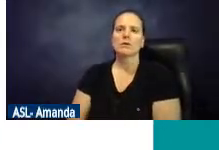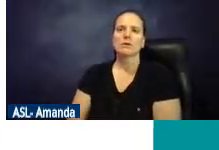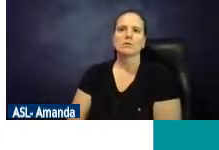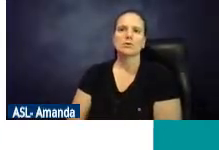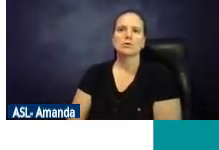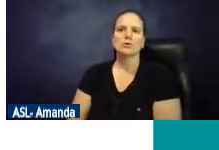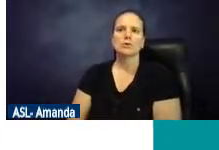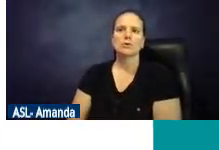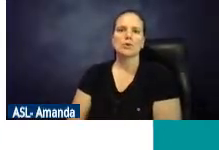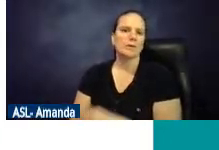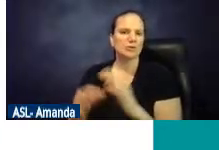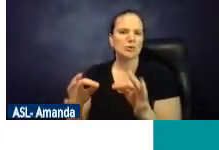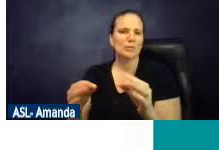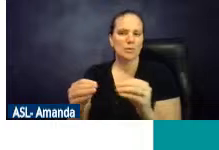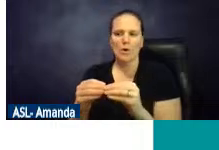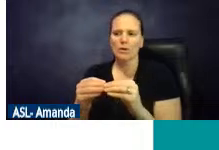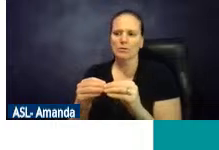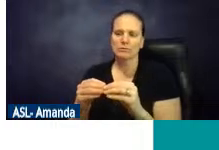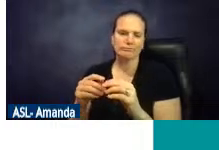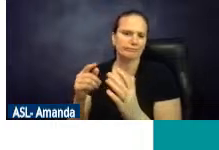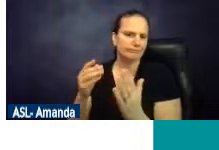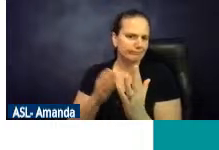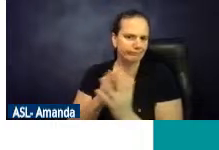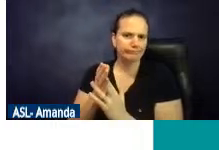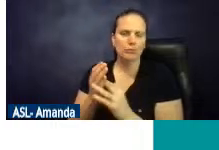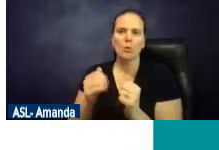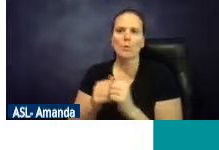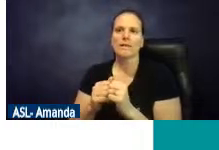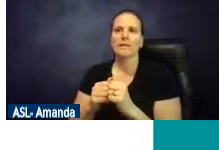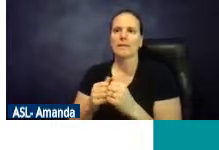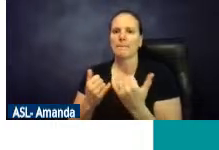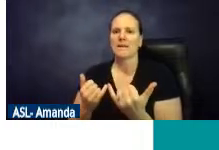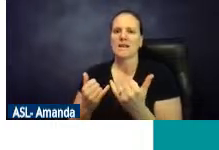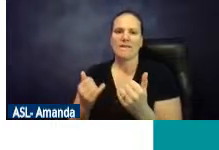more finite here in the immediate future.